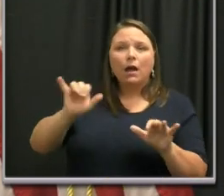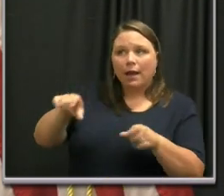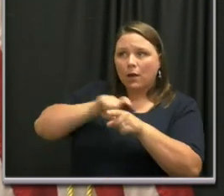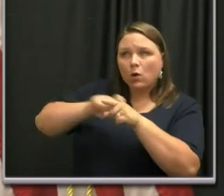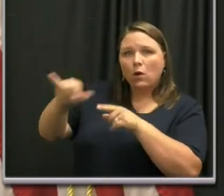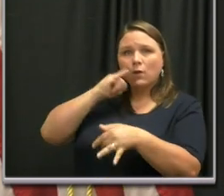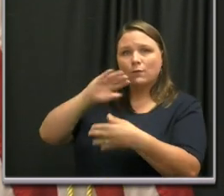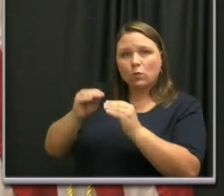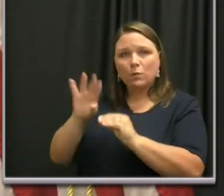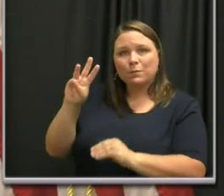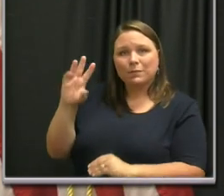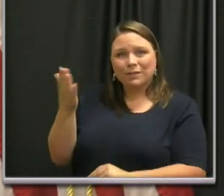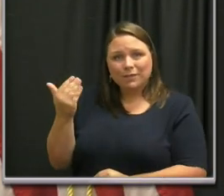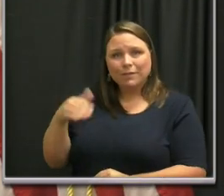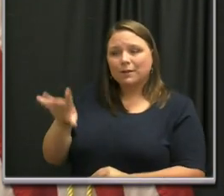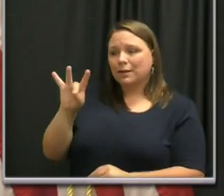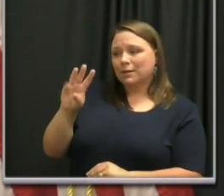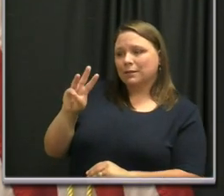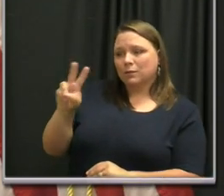at